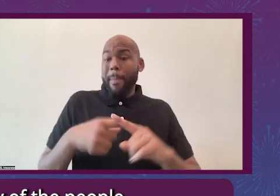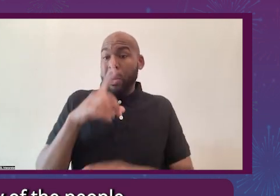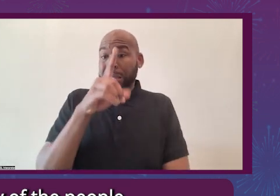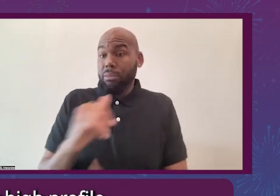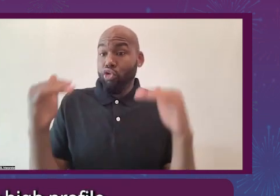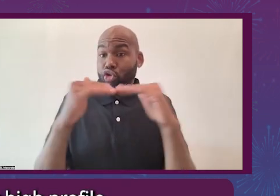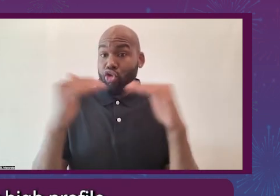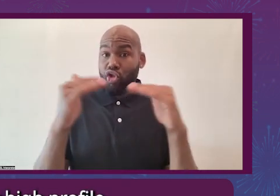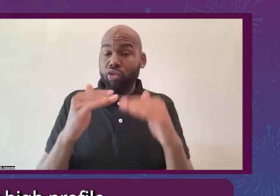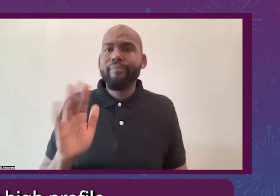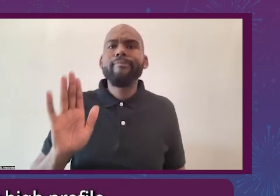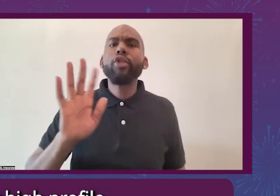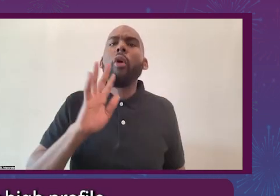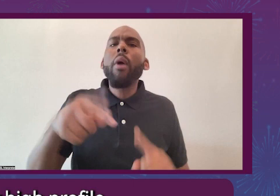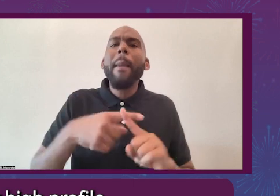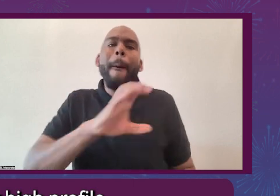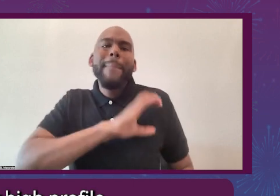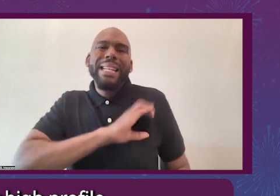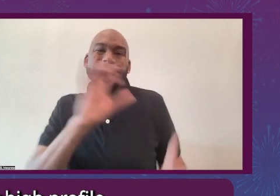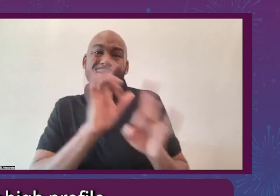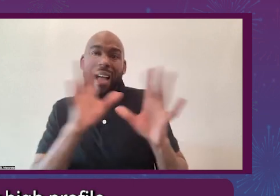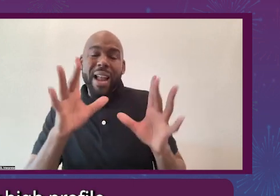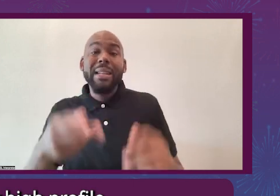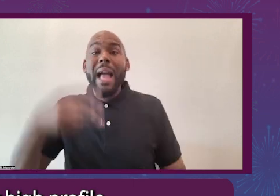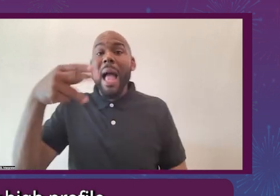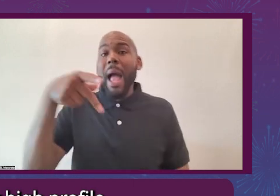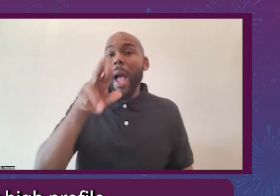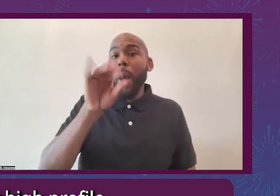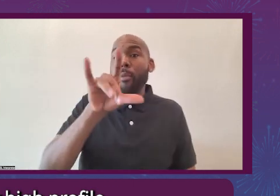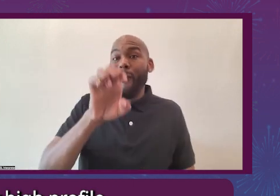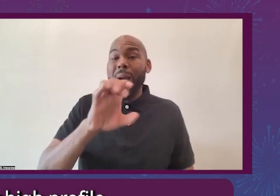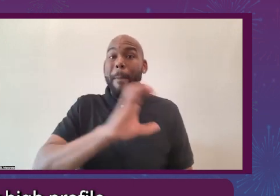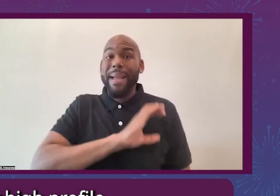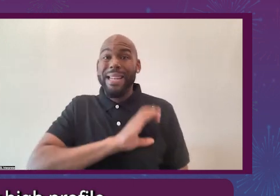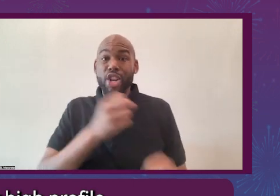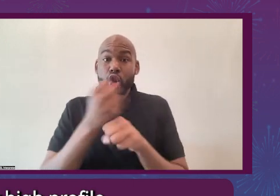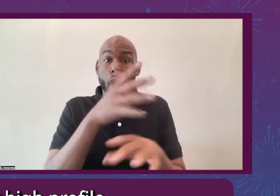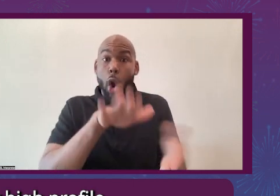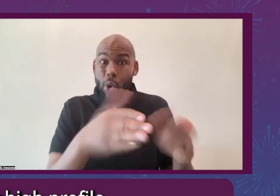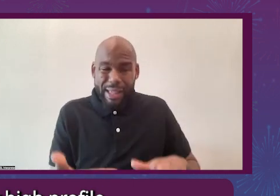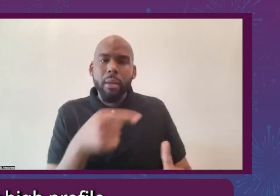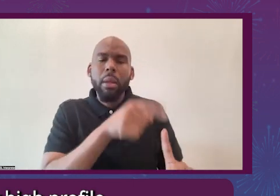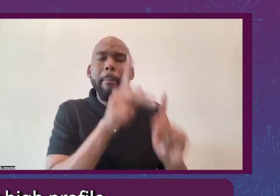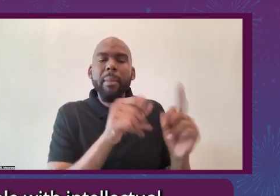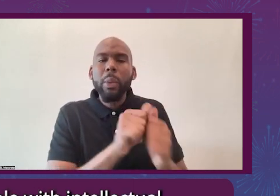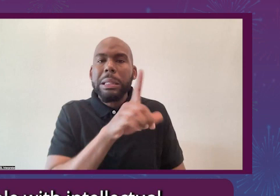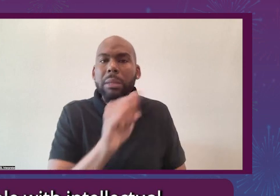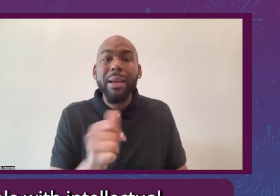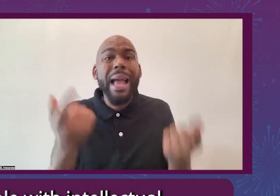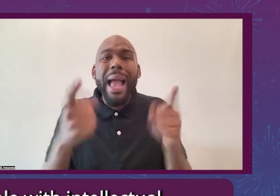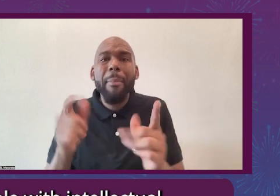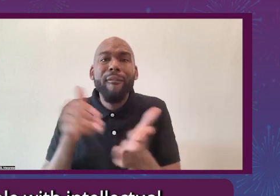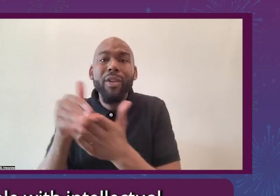disability justice raised the issue of police violence. Many high-profile police-caused deaths are people with disabilities,